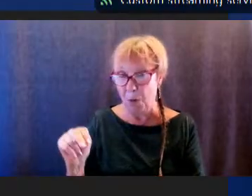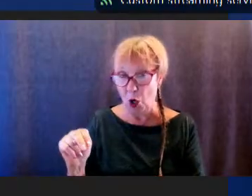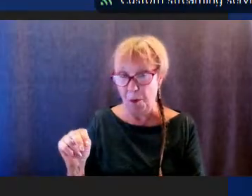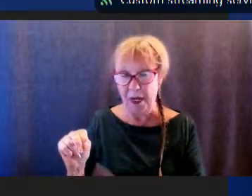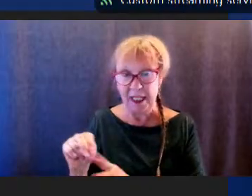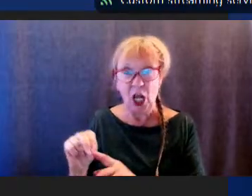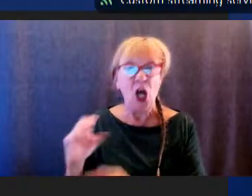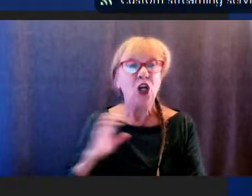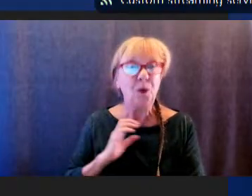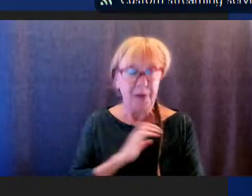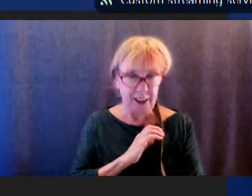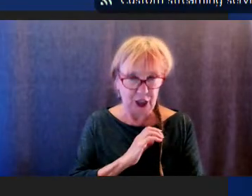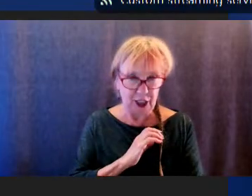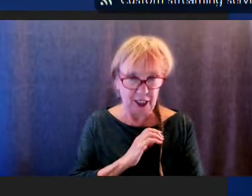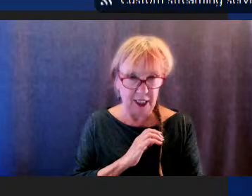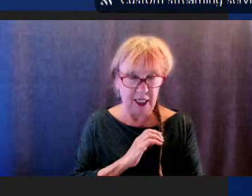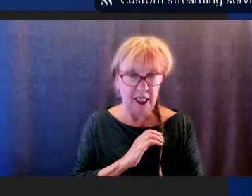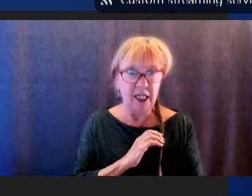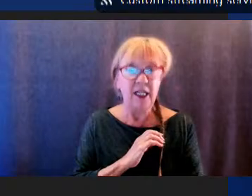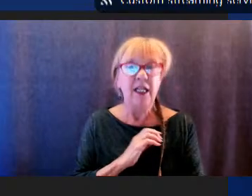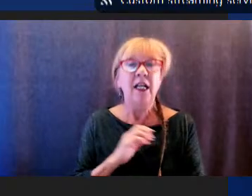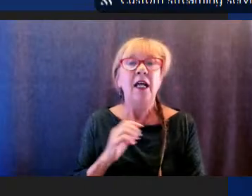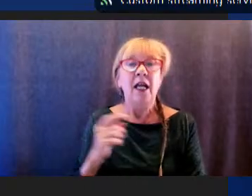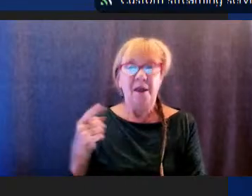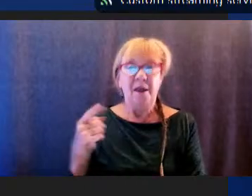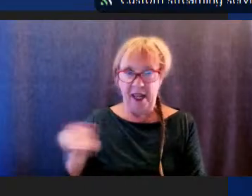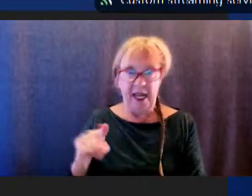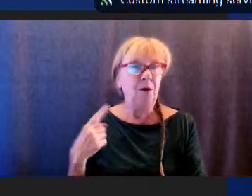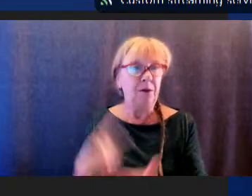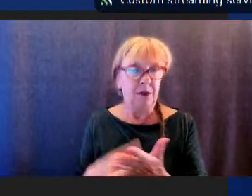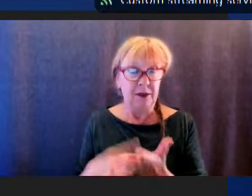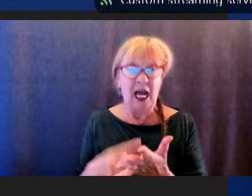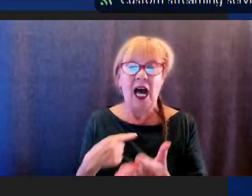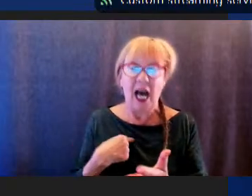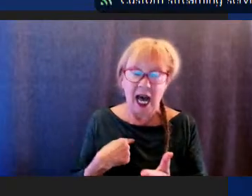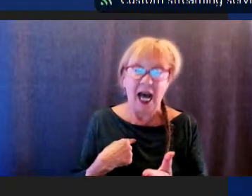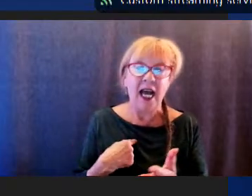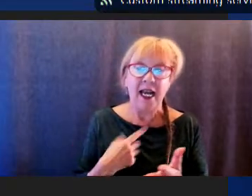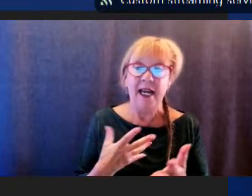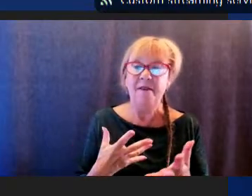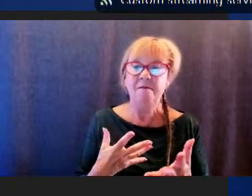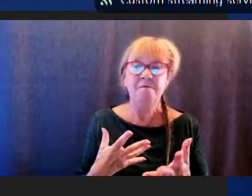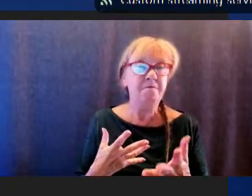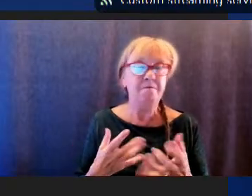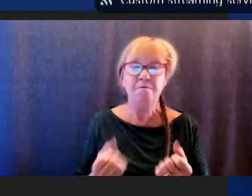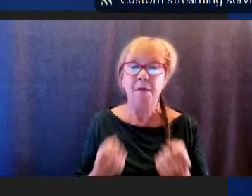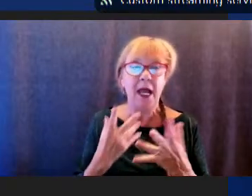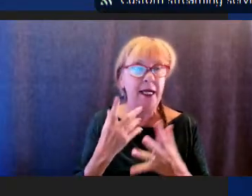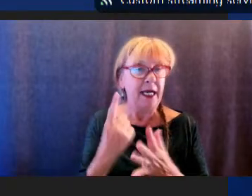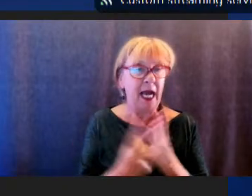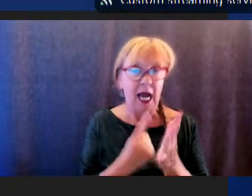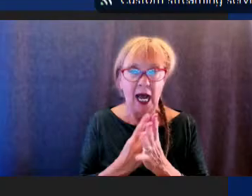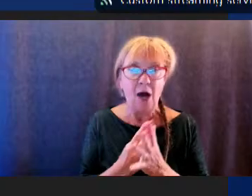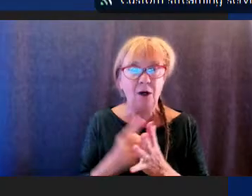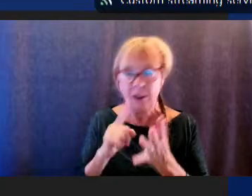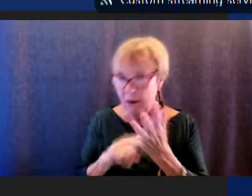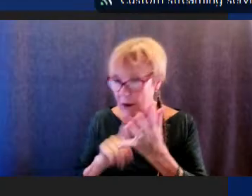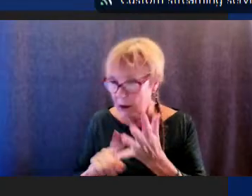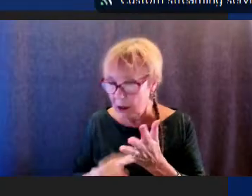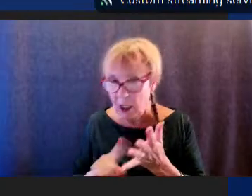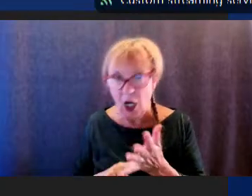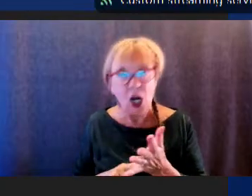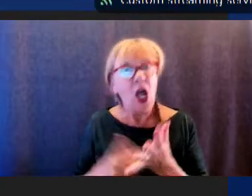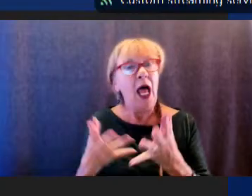authority idea. I've spent many hours evaluating the need for an authority, agency, or organization that is fully dedicated